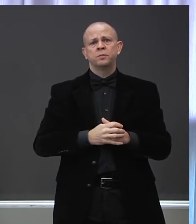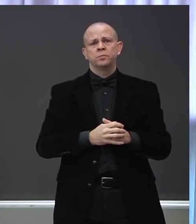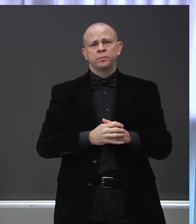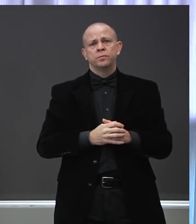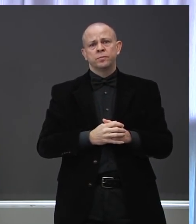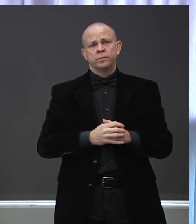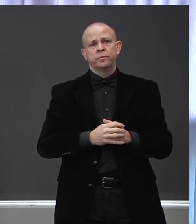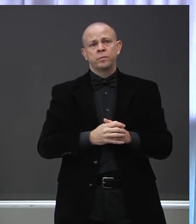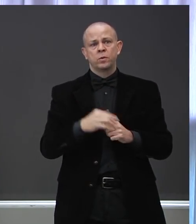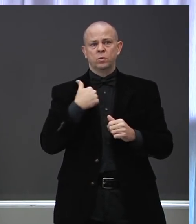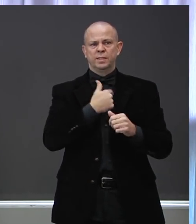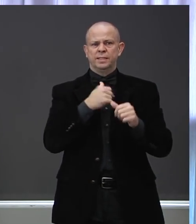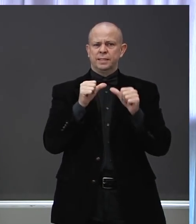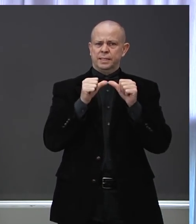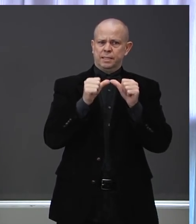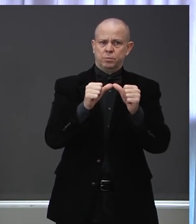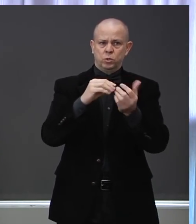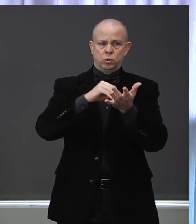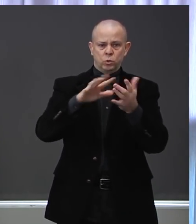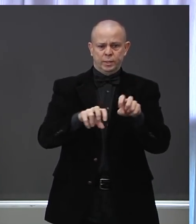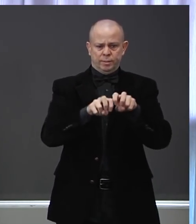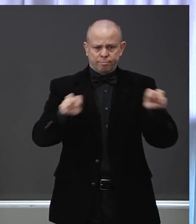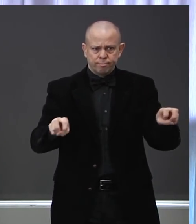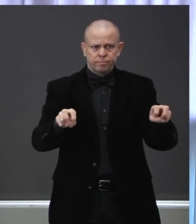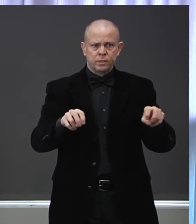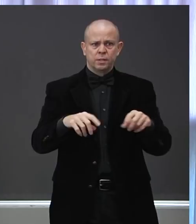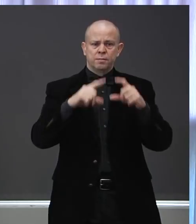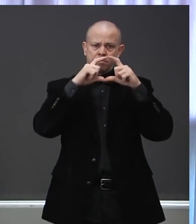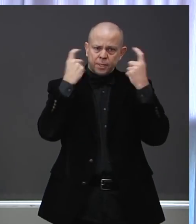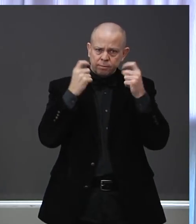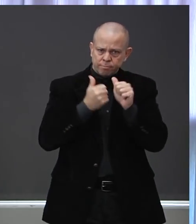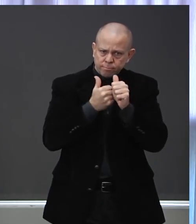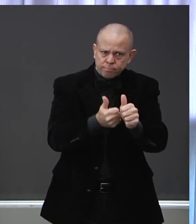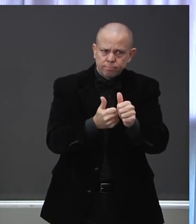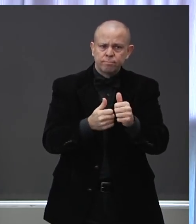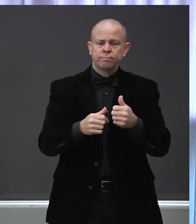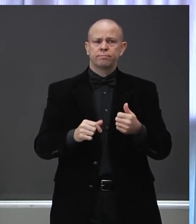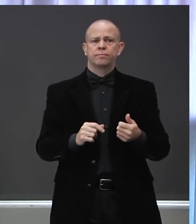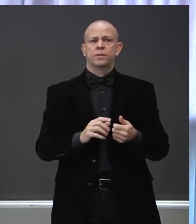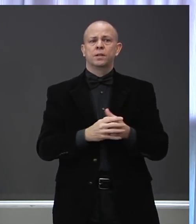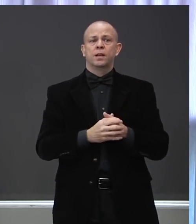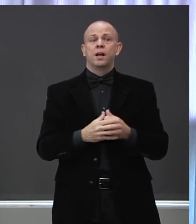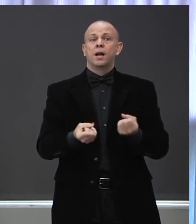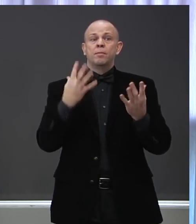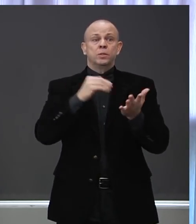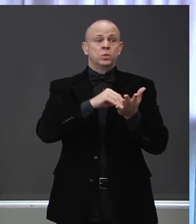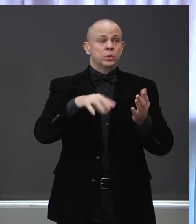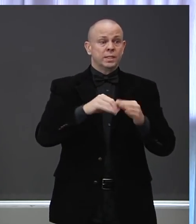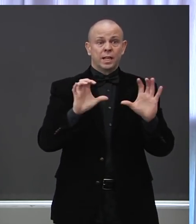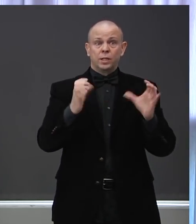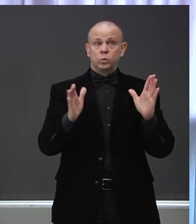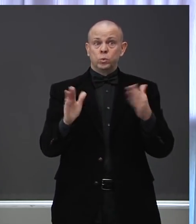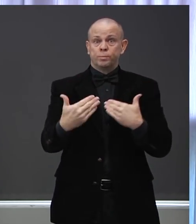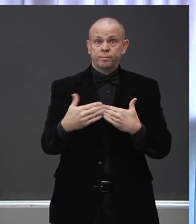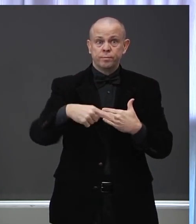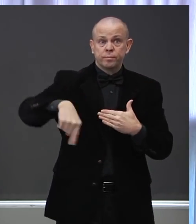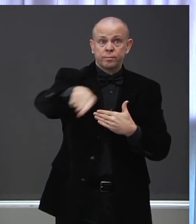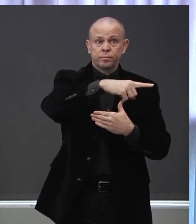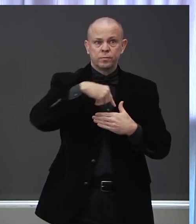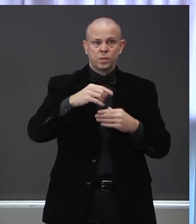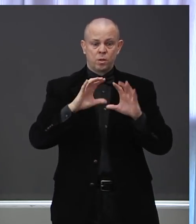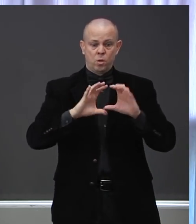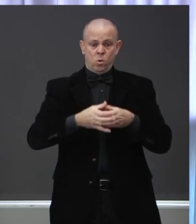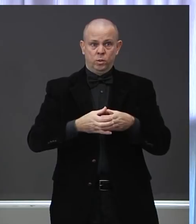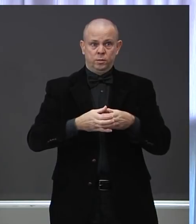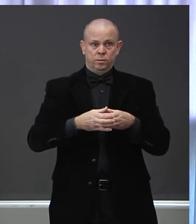distance between individuals, by requiring face coverings, and limiting the number of students that each person can come in